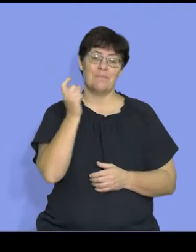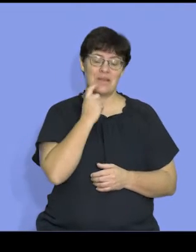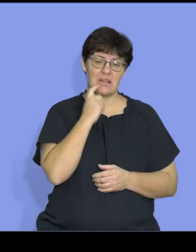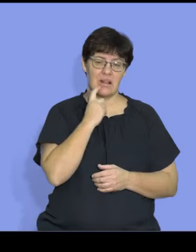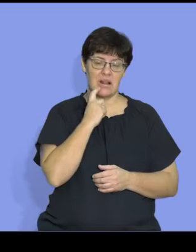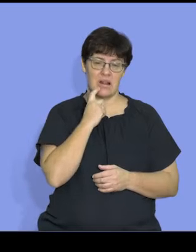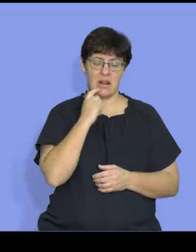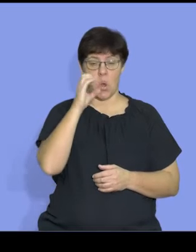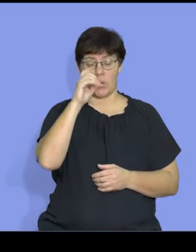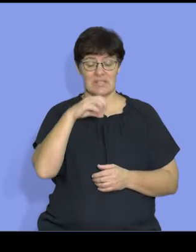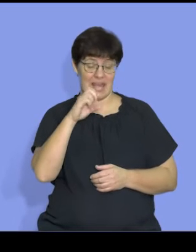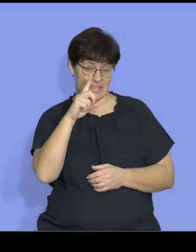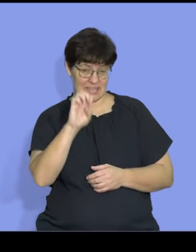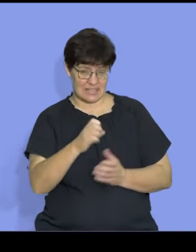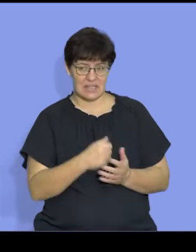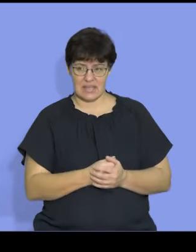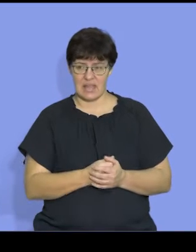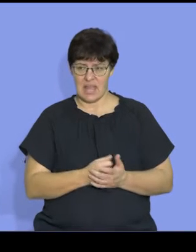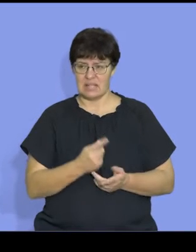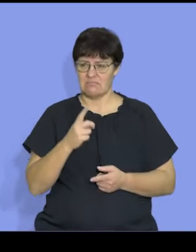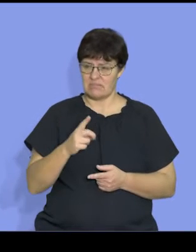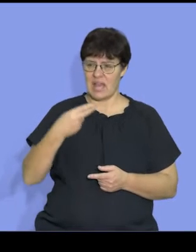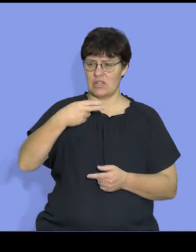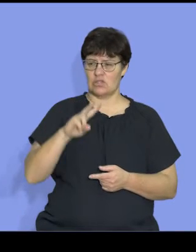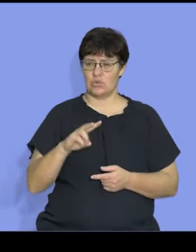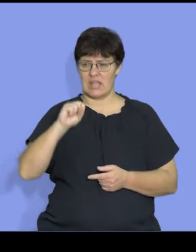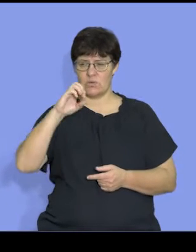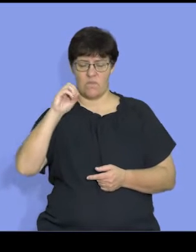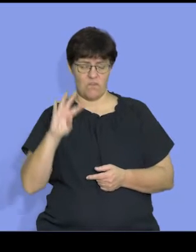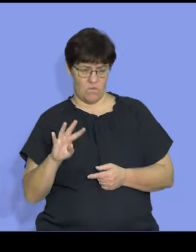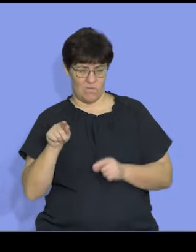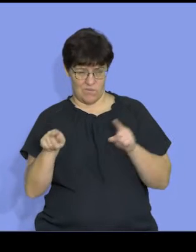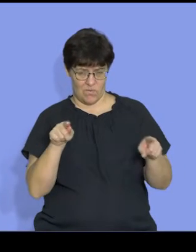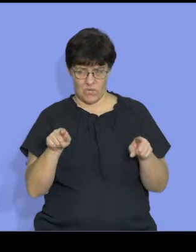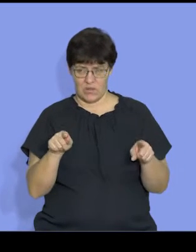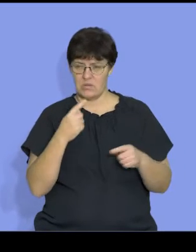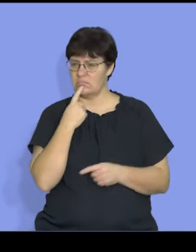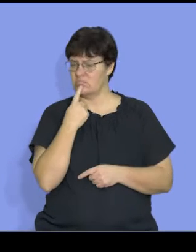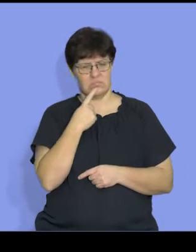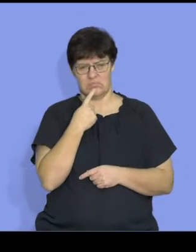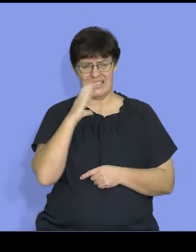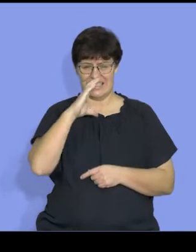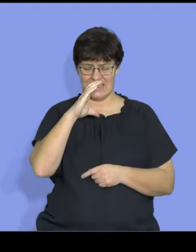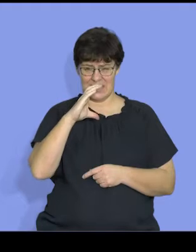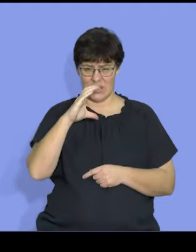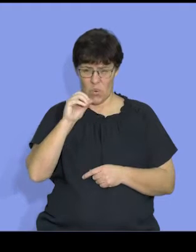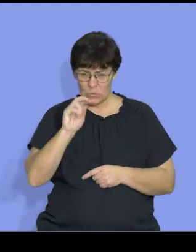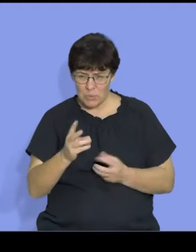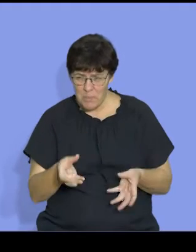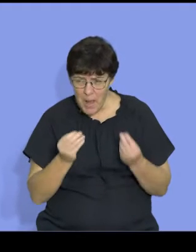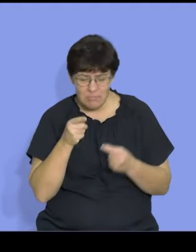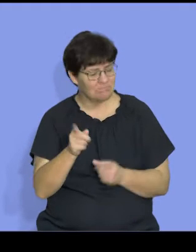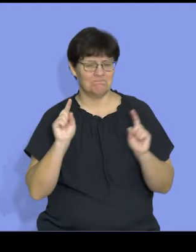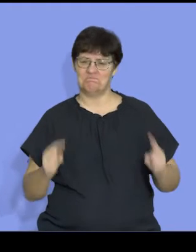oxide and a sulfuric acid, or an acid for that matter, there is no way we can get carbon dioxide in this case,